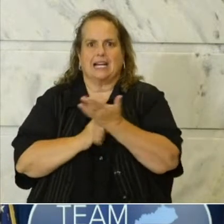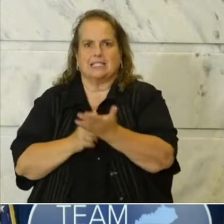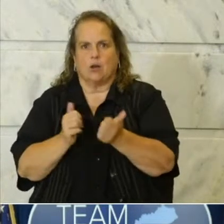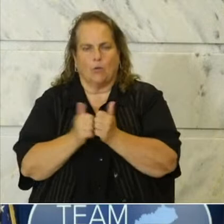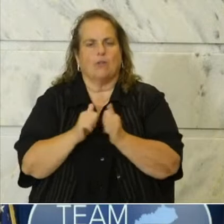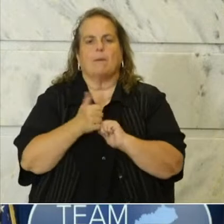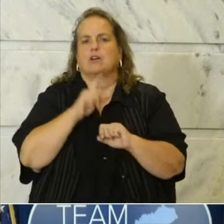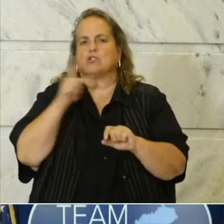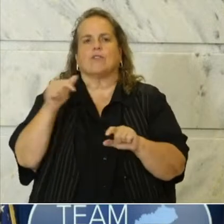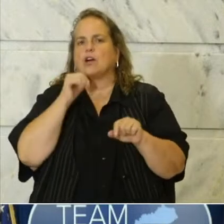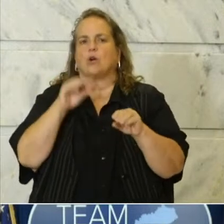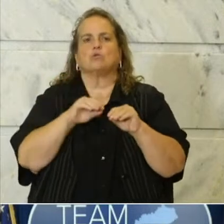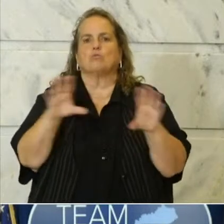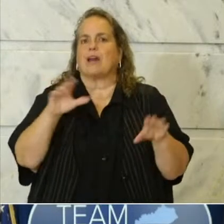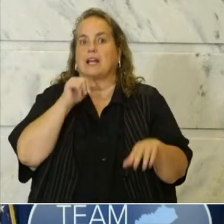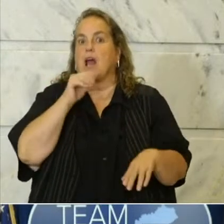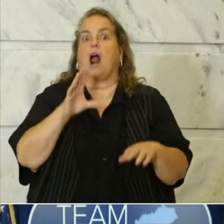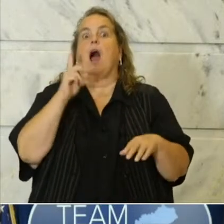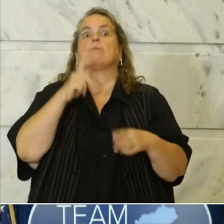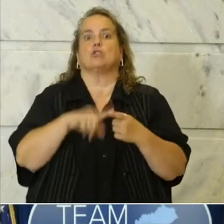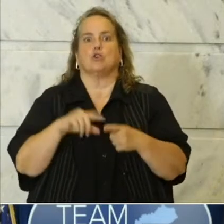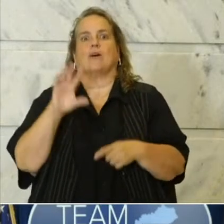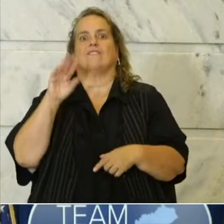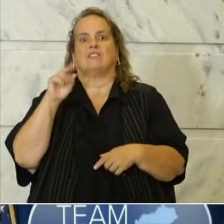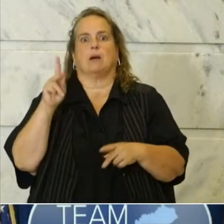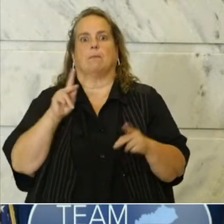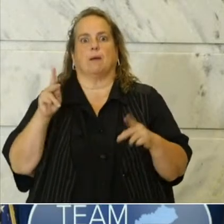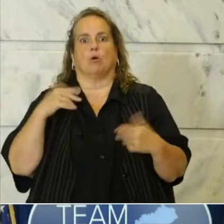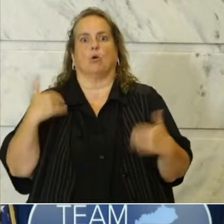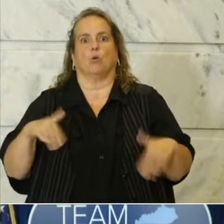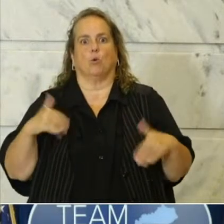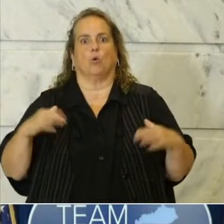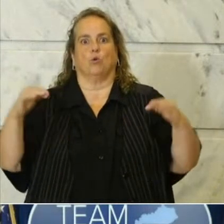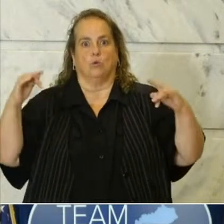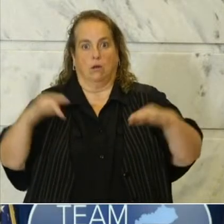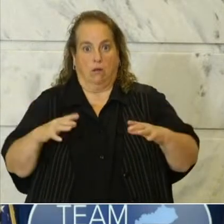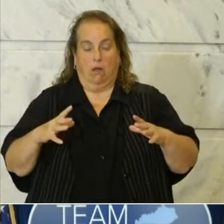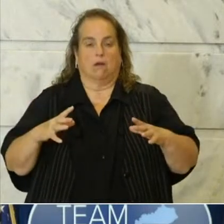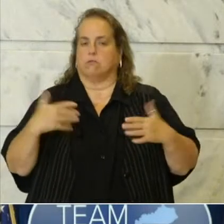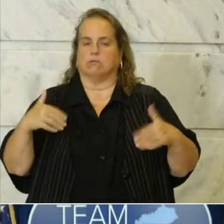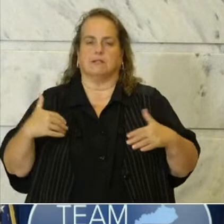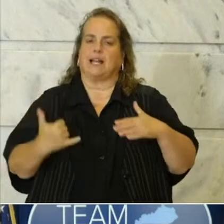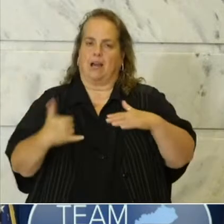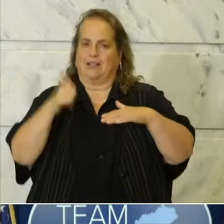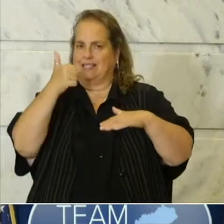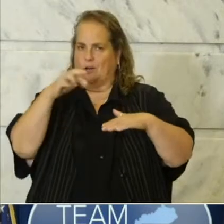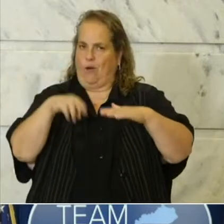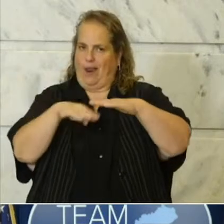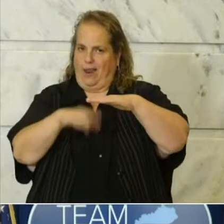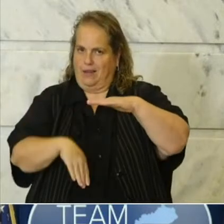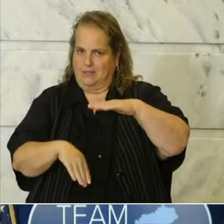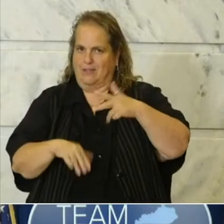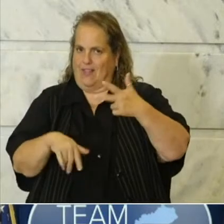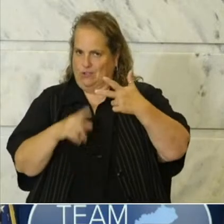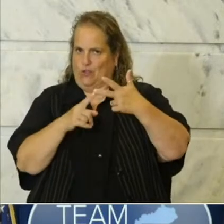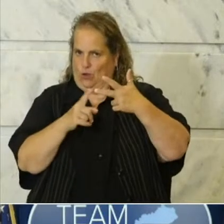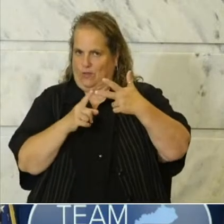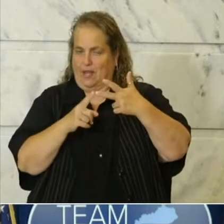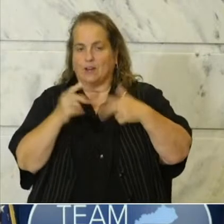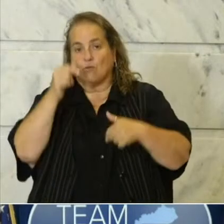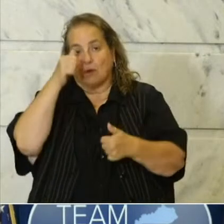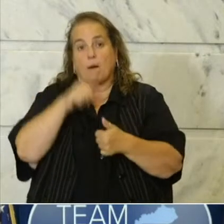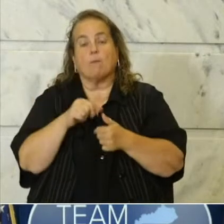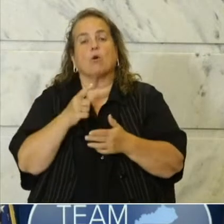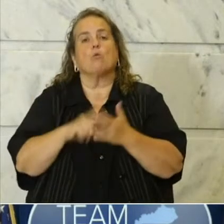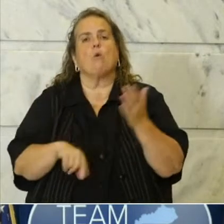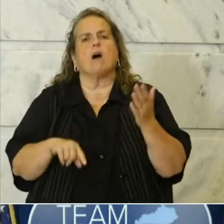it, and not up to 50 that can continue to spread it further. And let's remember what's at stake here. We talk